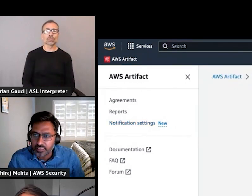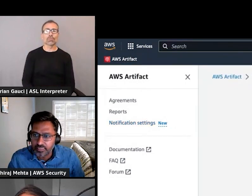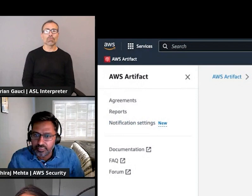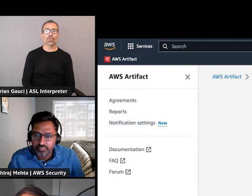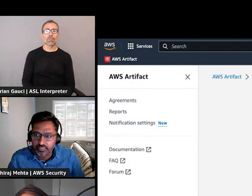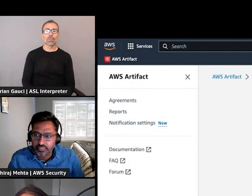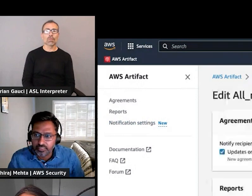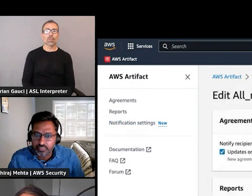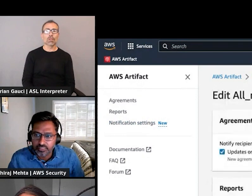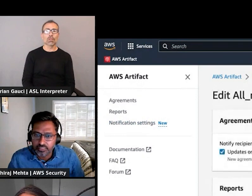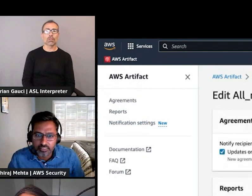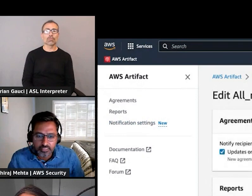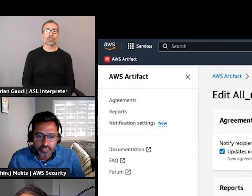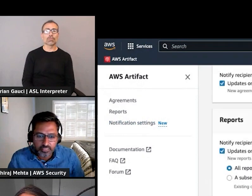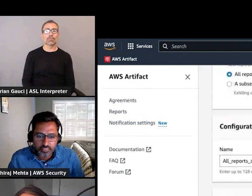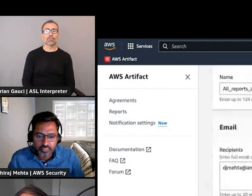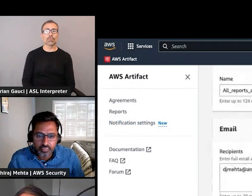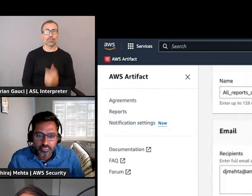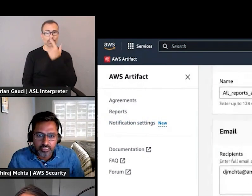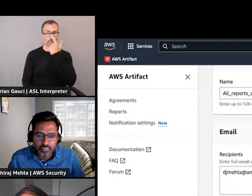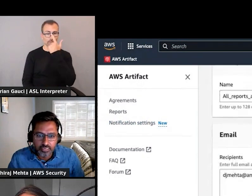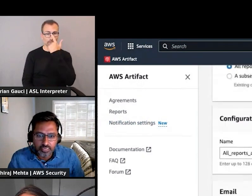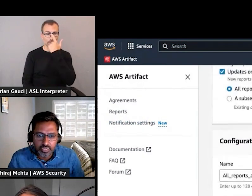let's say